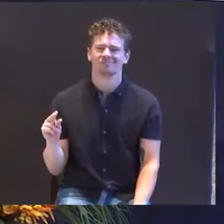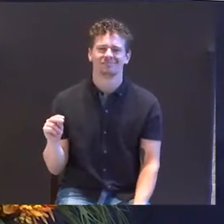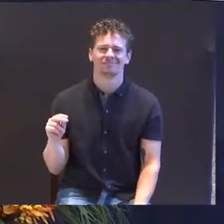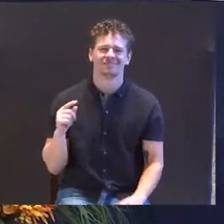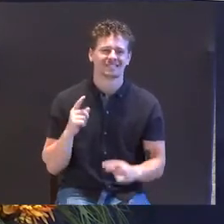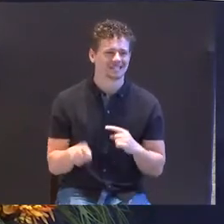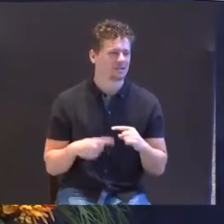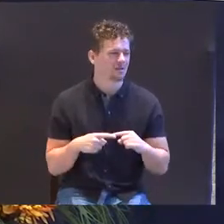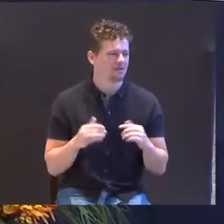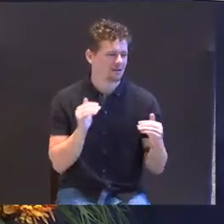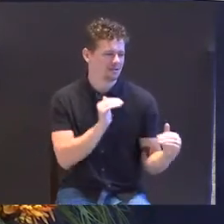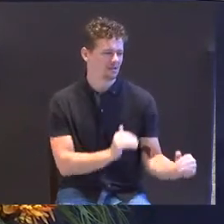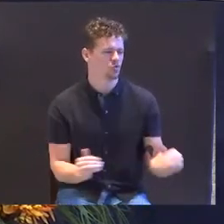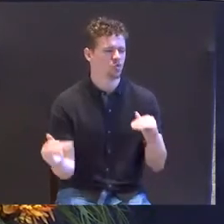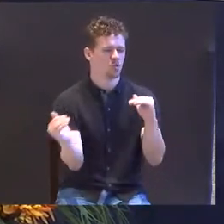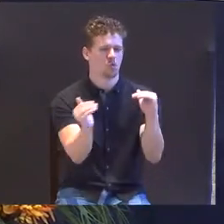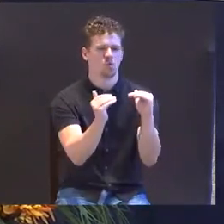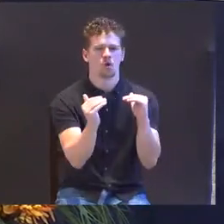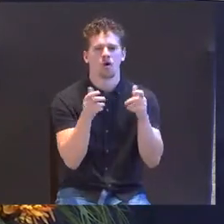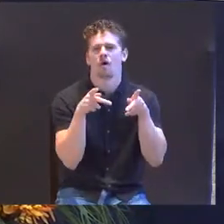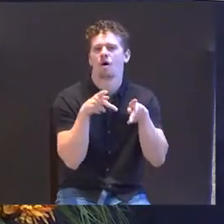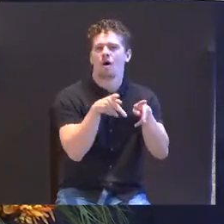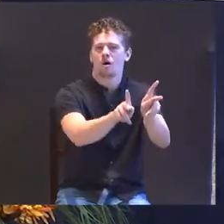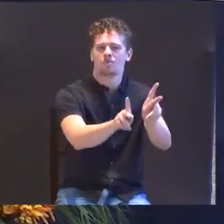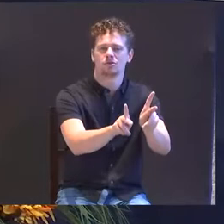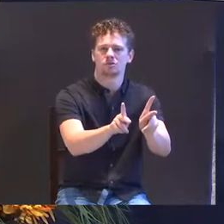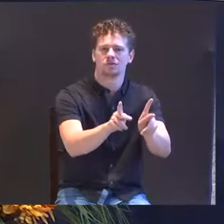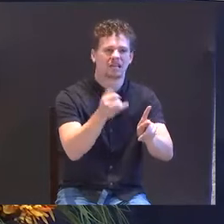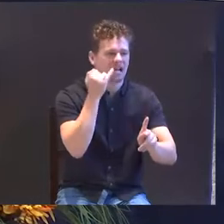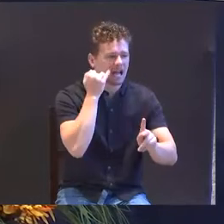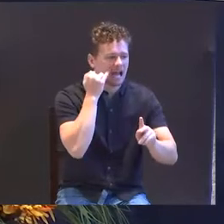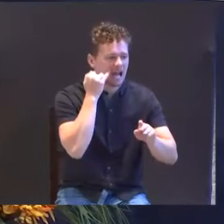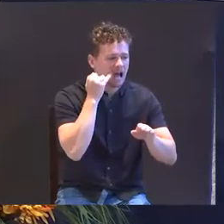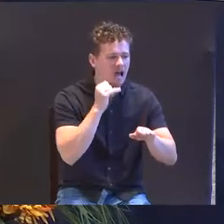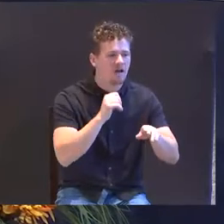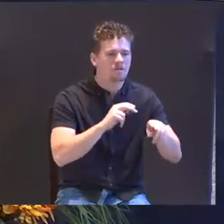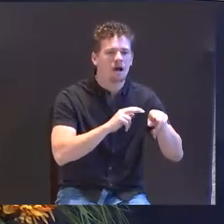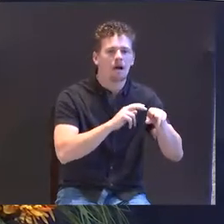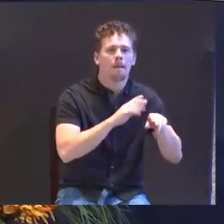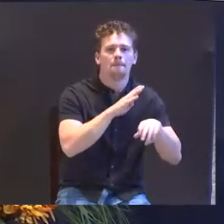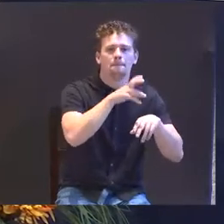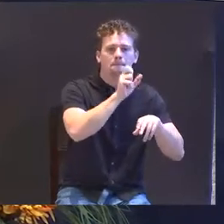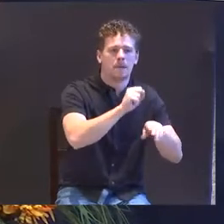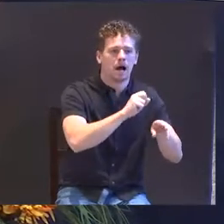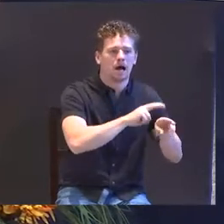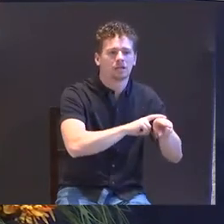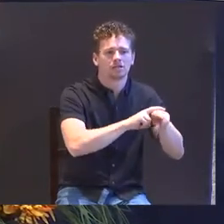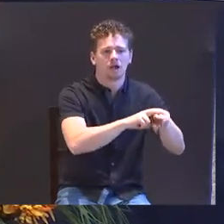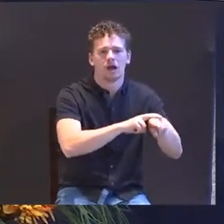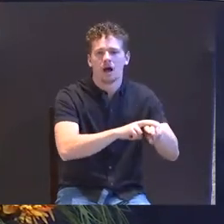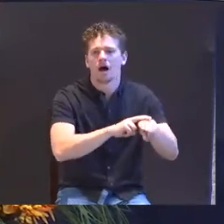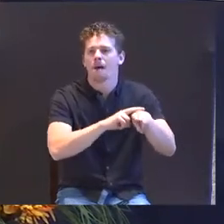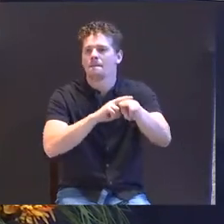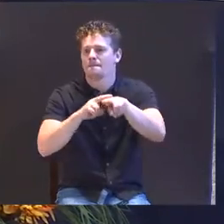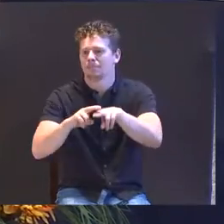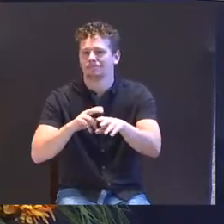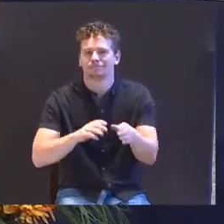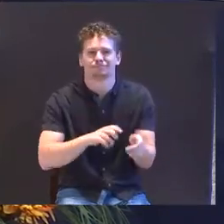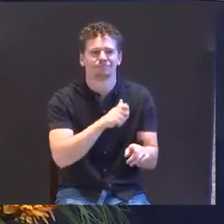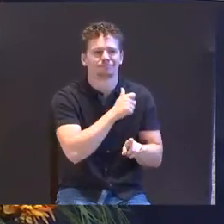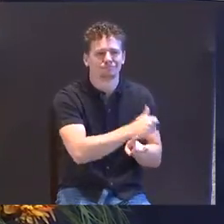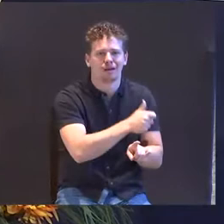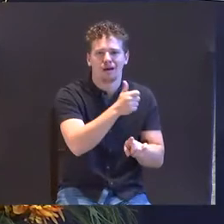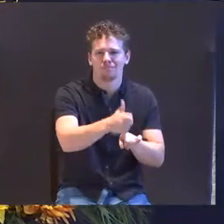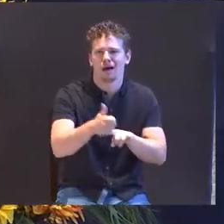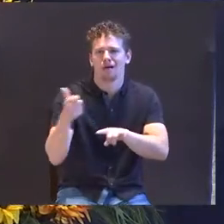fair shot. Whether you're a kid taking two buses and a train just to get to school, or a single mother who is working two jobs to